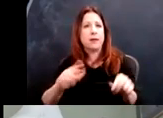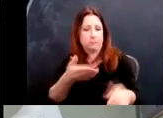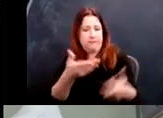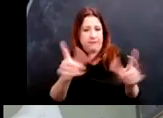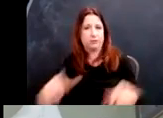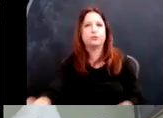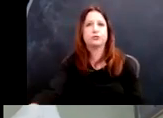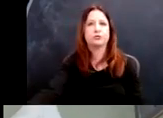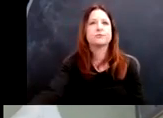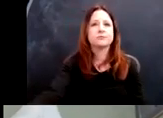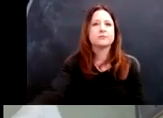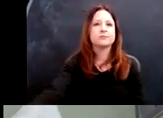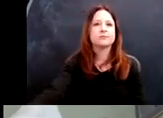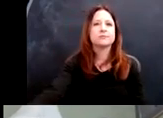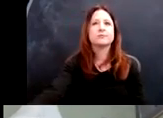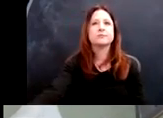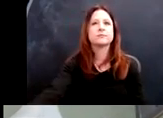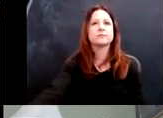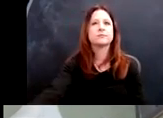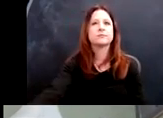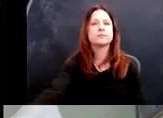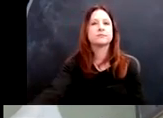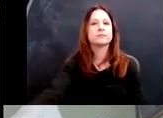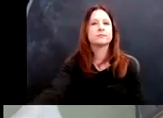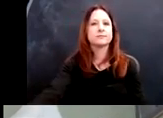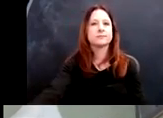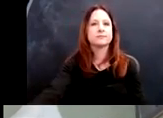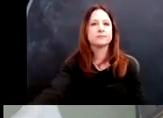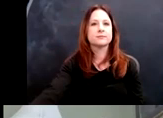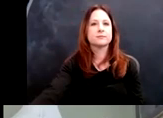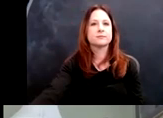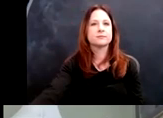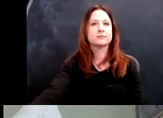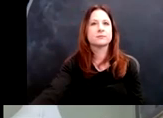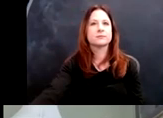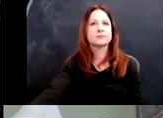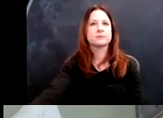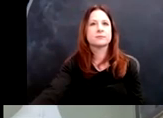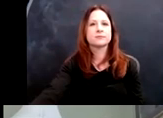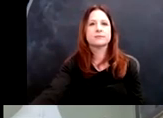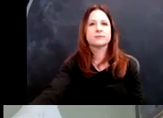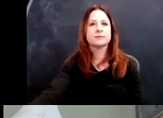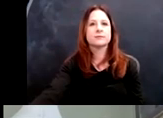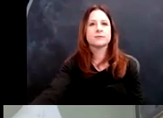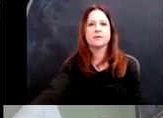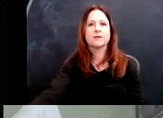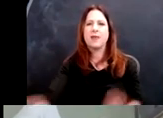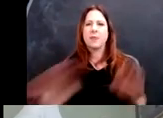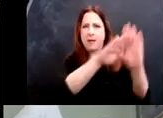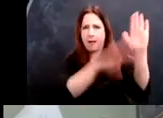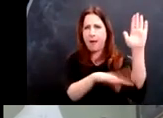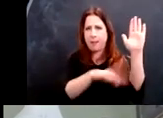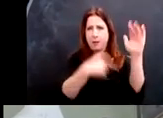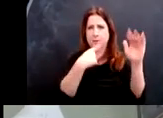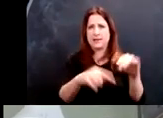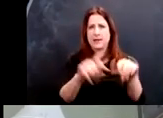after 30 seconds. If you scroll to the bottom, I think the last one is on ethnicity, and then on the bottom it should say submit. If it still doesn't work,